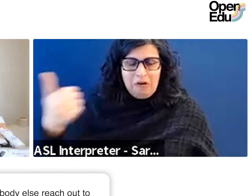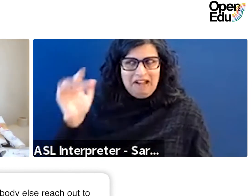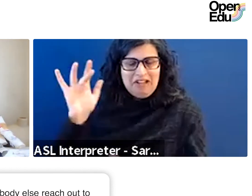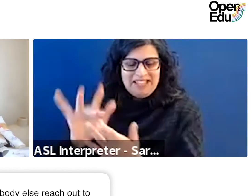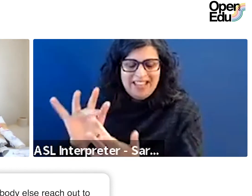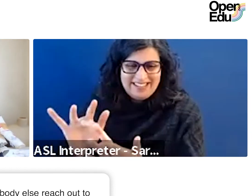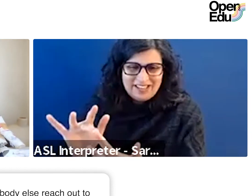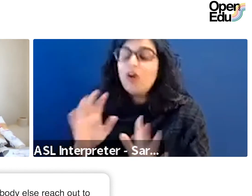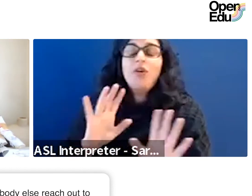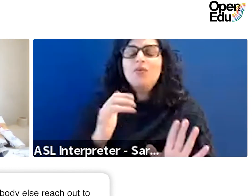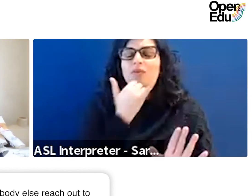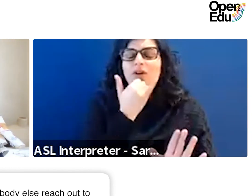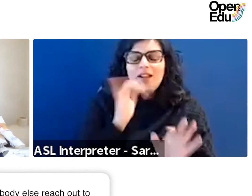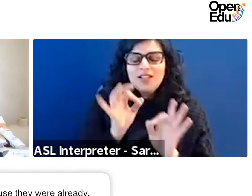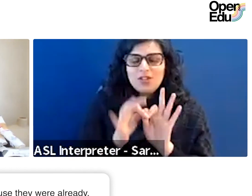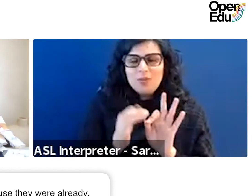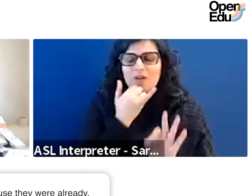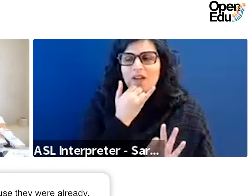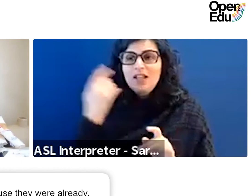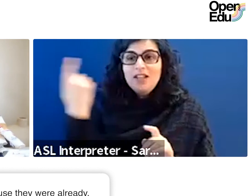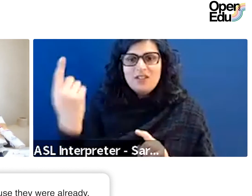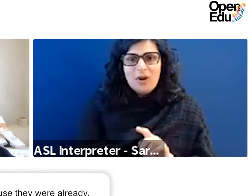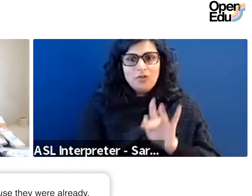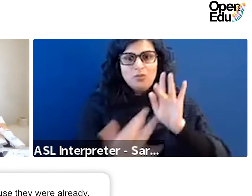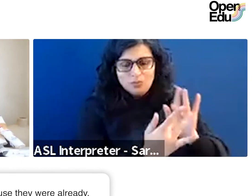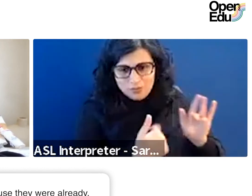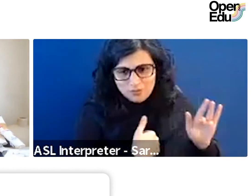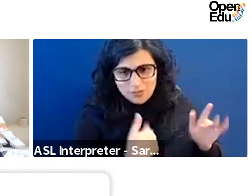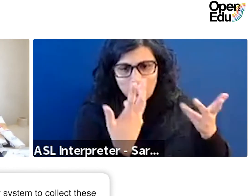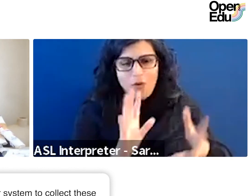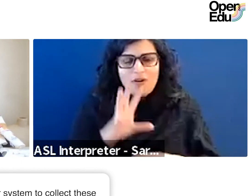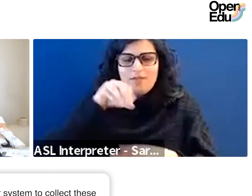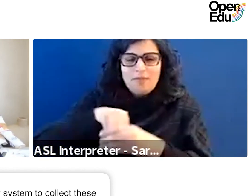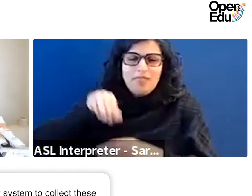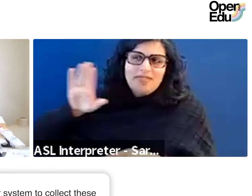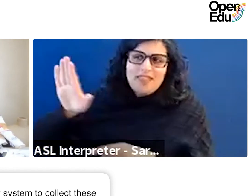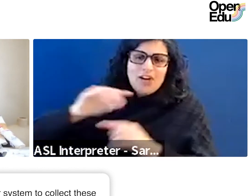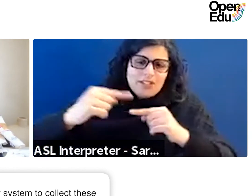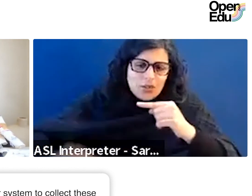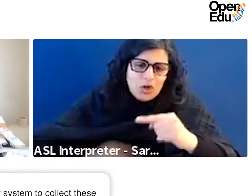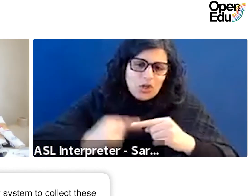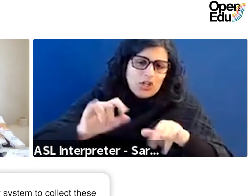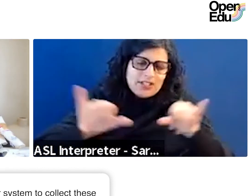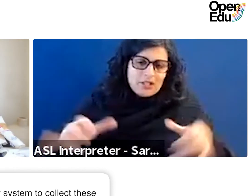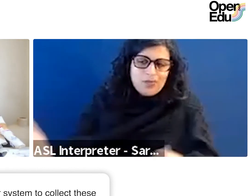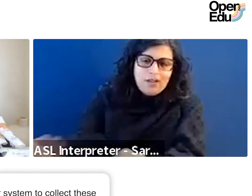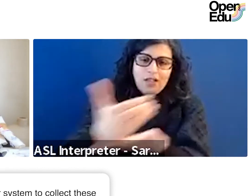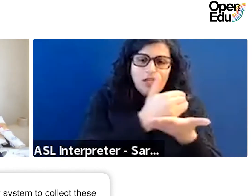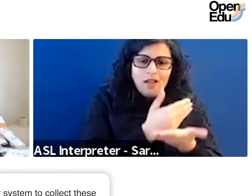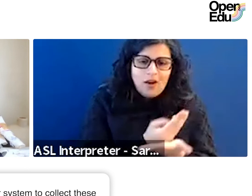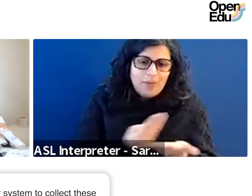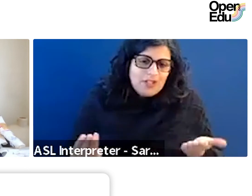me. That really worked out because it was already part of their circular system to collect these materials